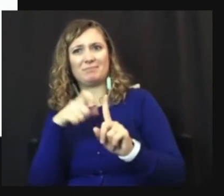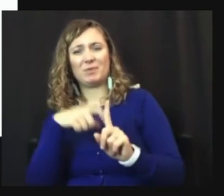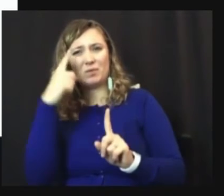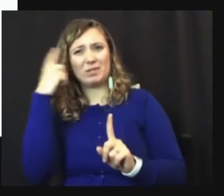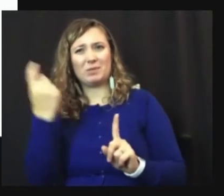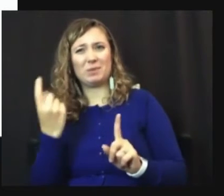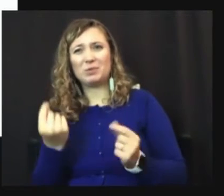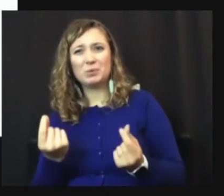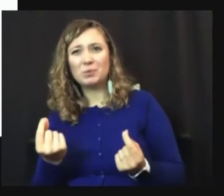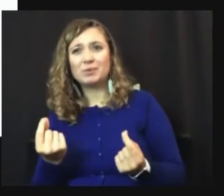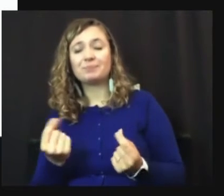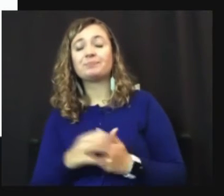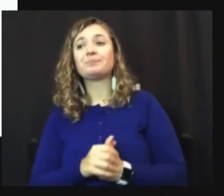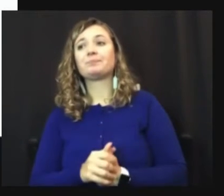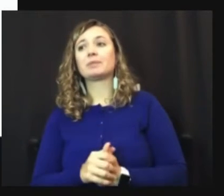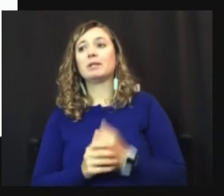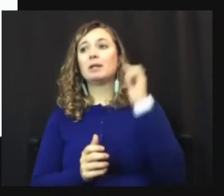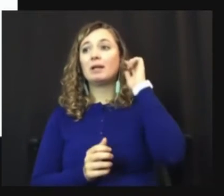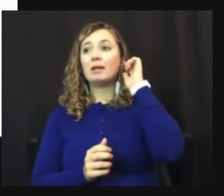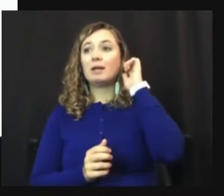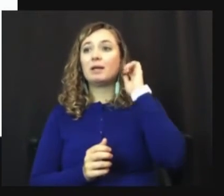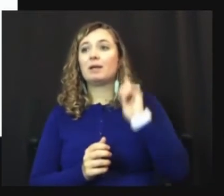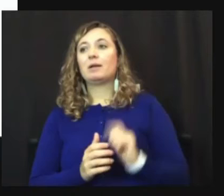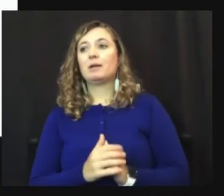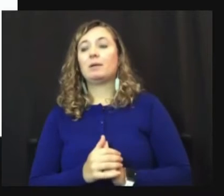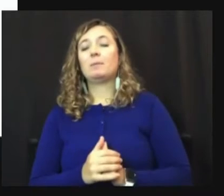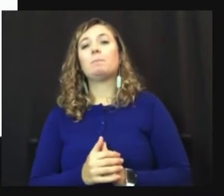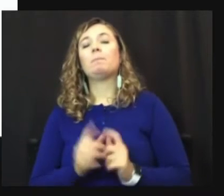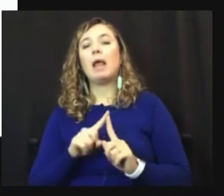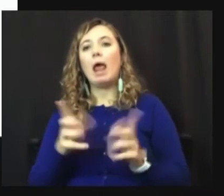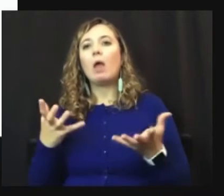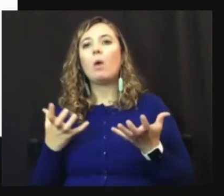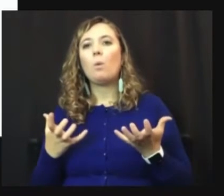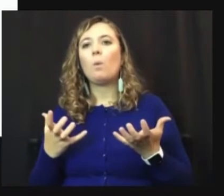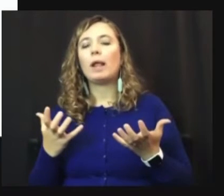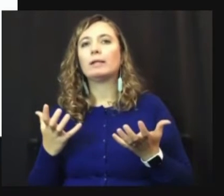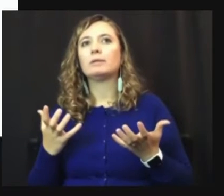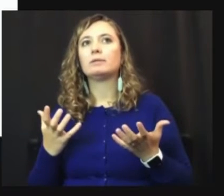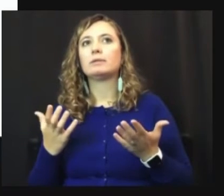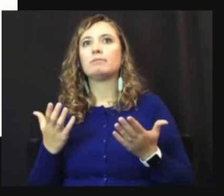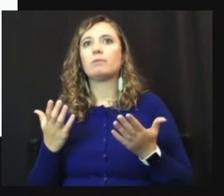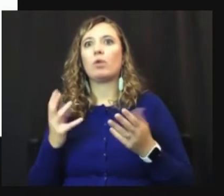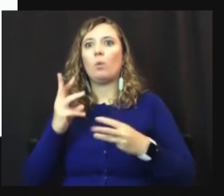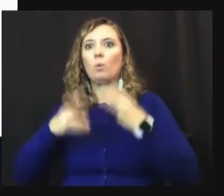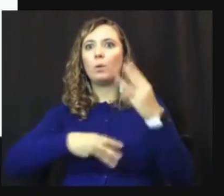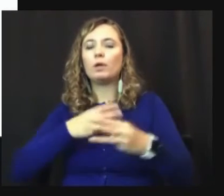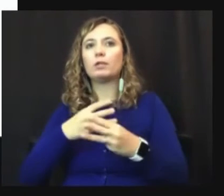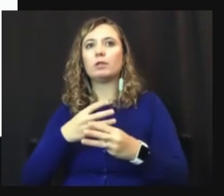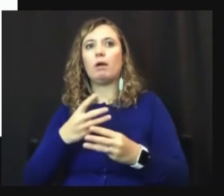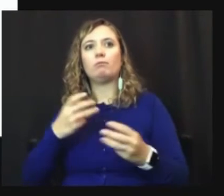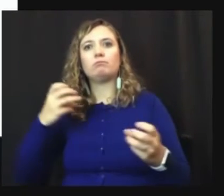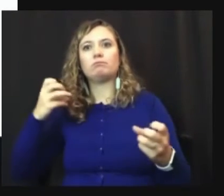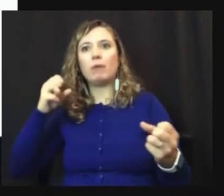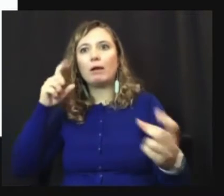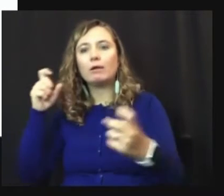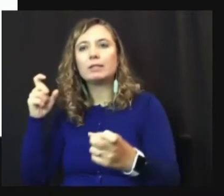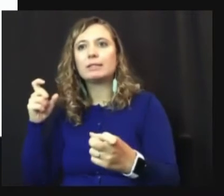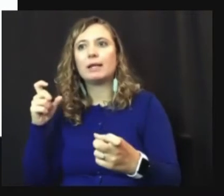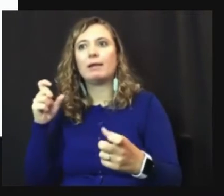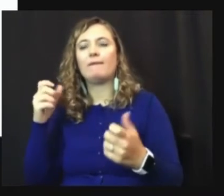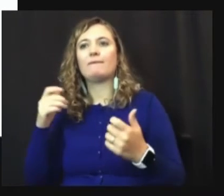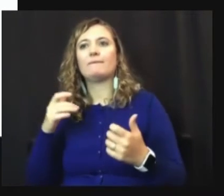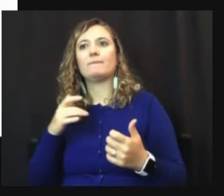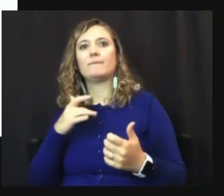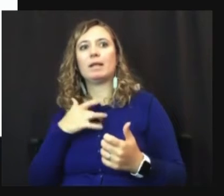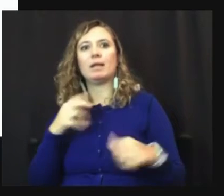course, I would like to just get to a point, though, where people understand that these bodily differences and this neurodiversity is natural. So that's why